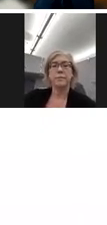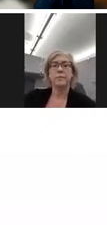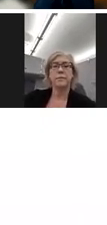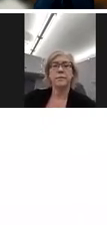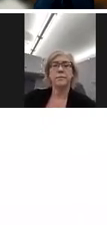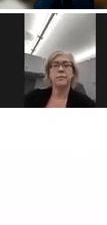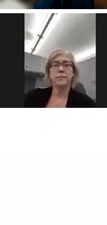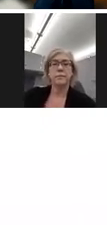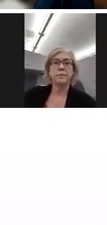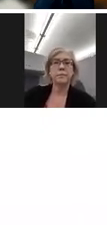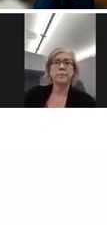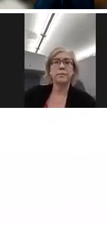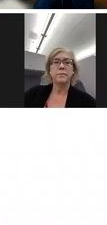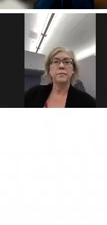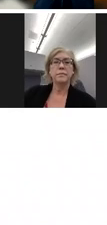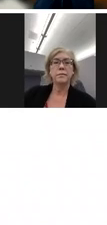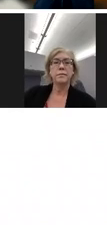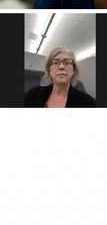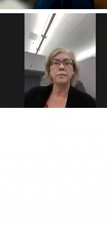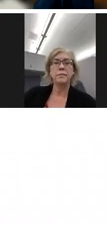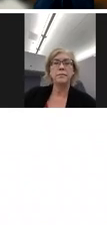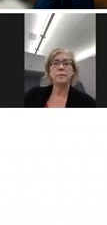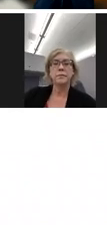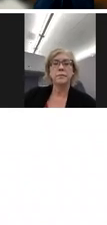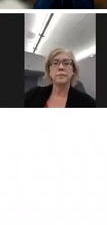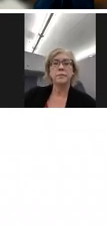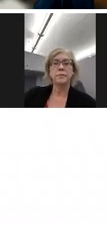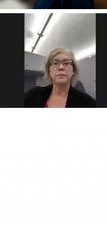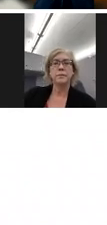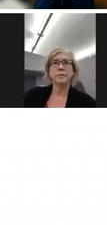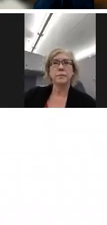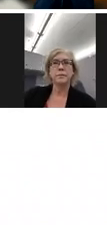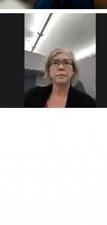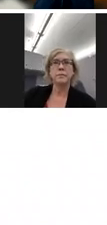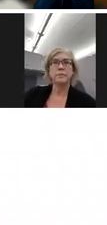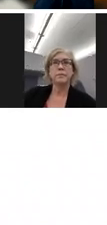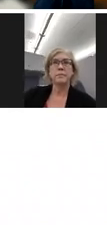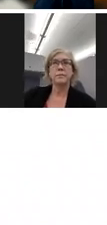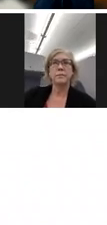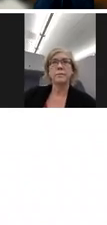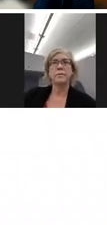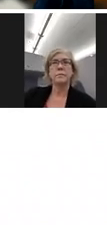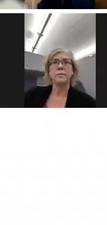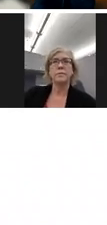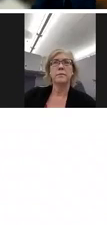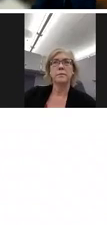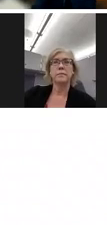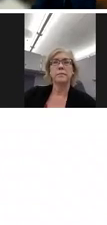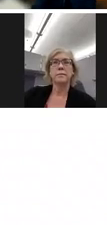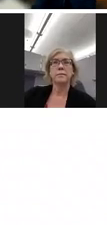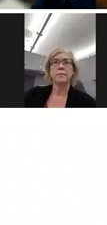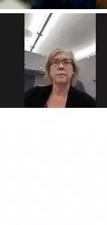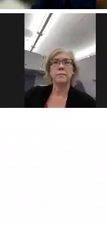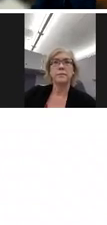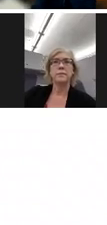also and has been since 2006 a contract and employment network with the Social Security Administration under the Ticket to